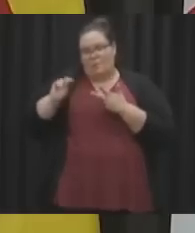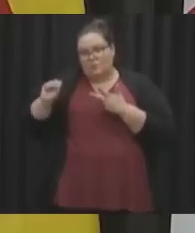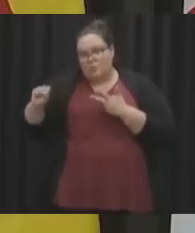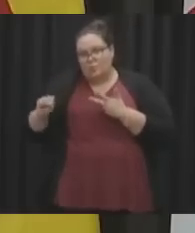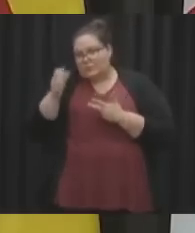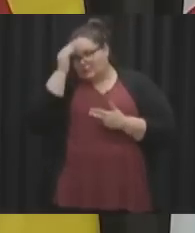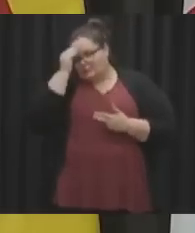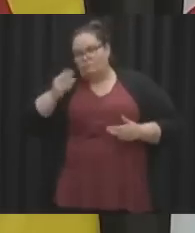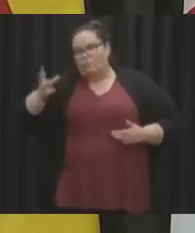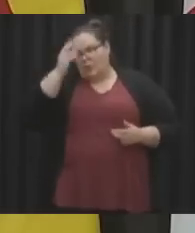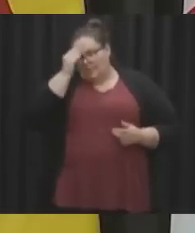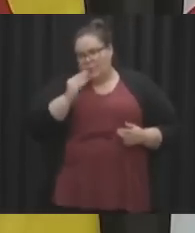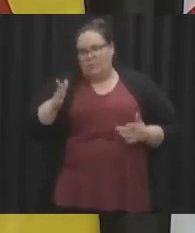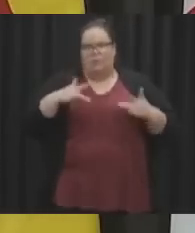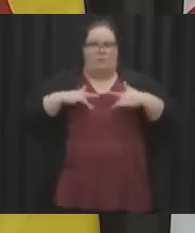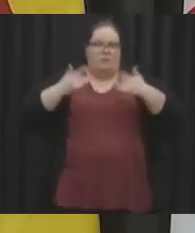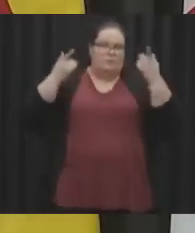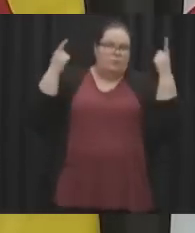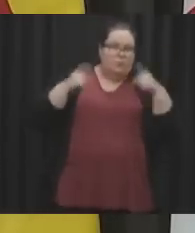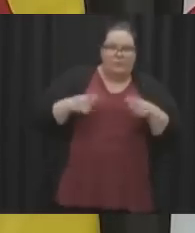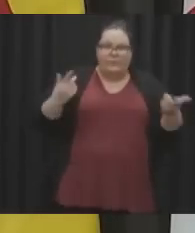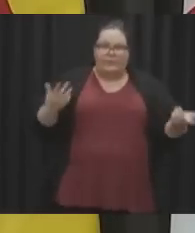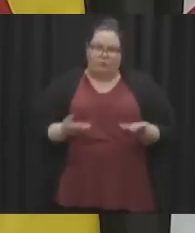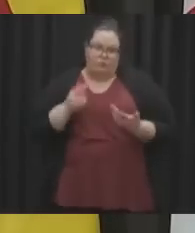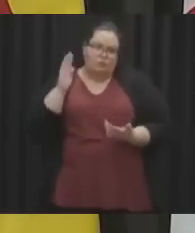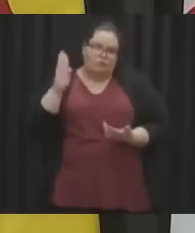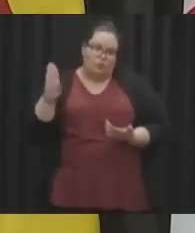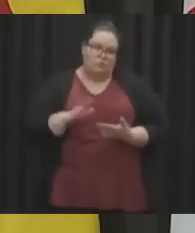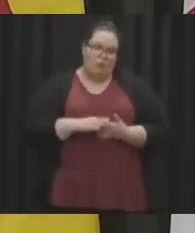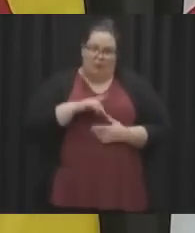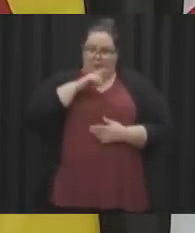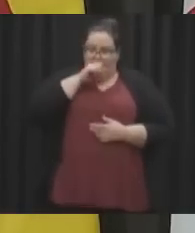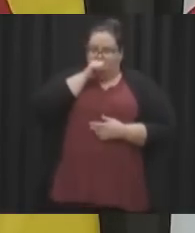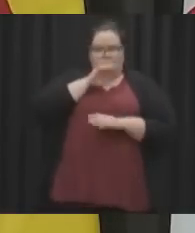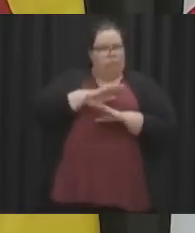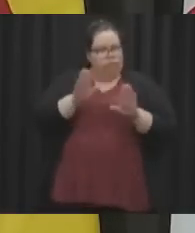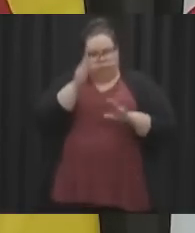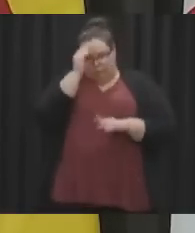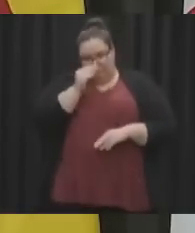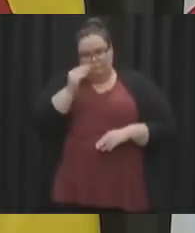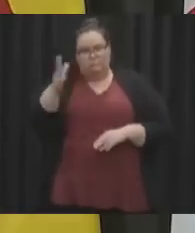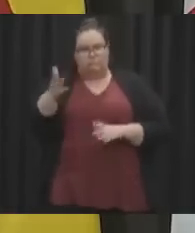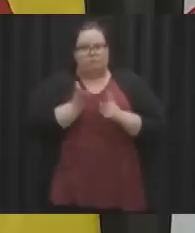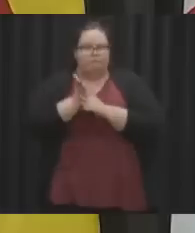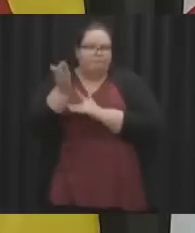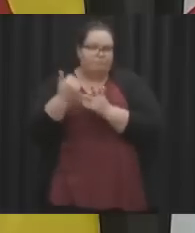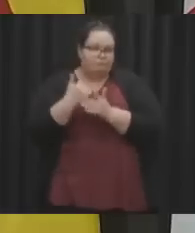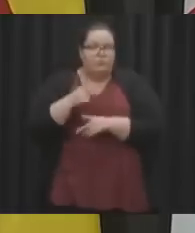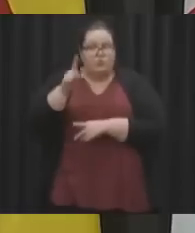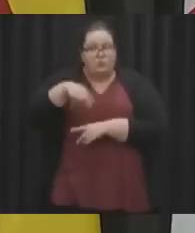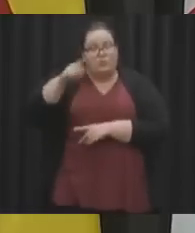those discussions? Because I know Dr. Heather Morrison in PEI has already publicly expressed